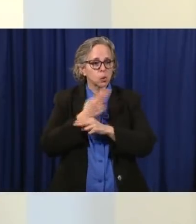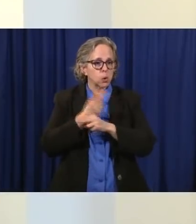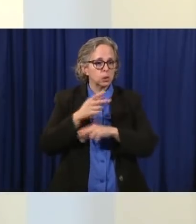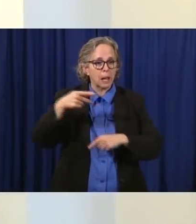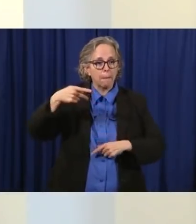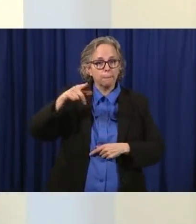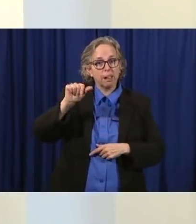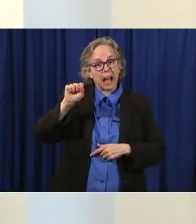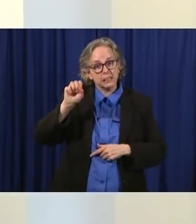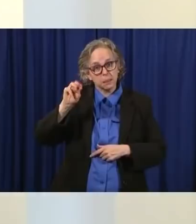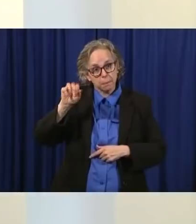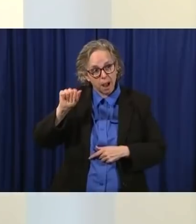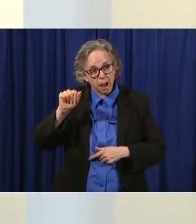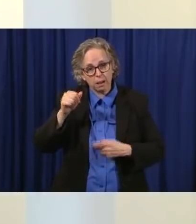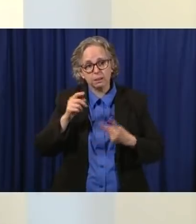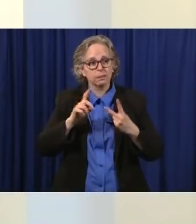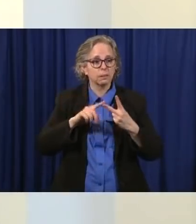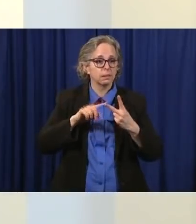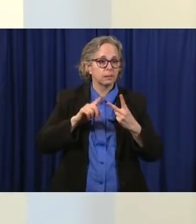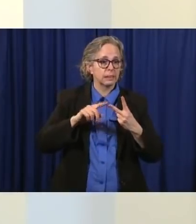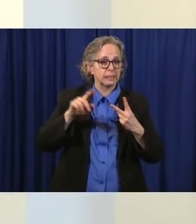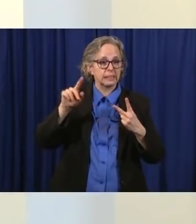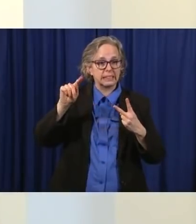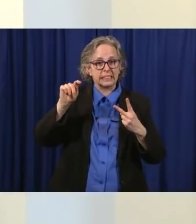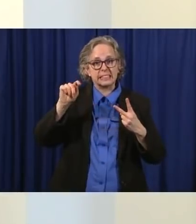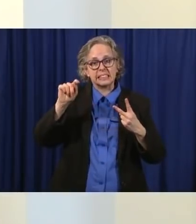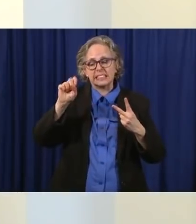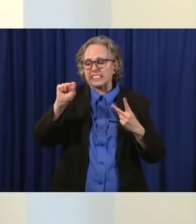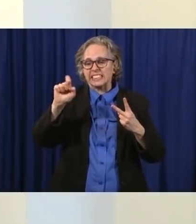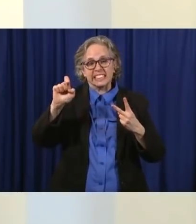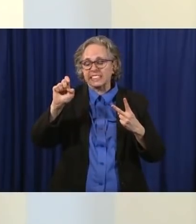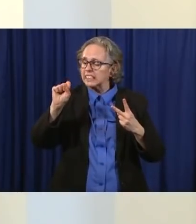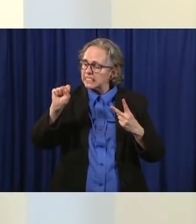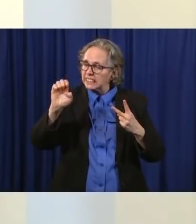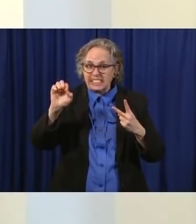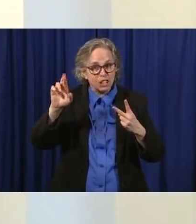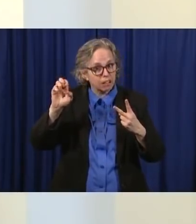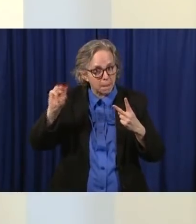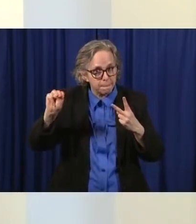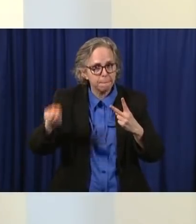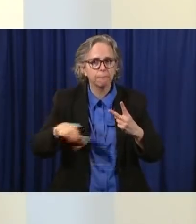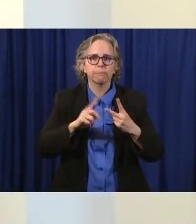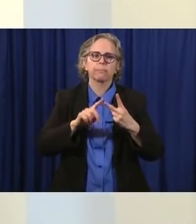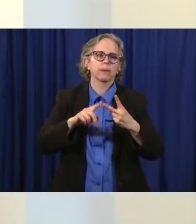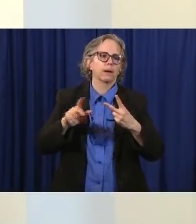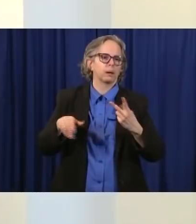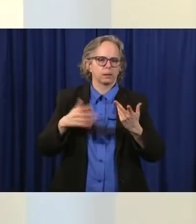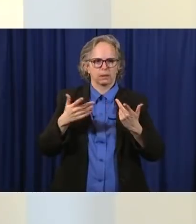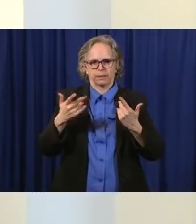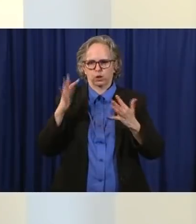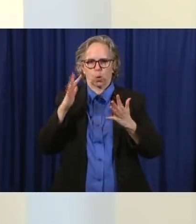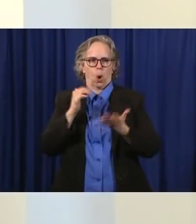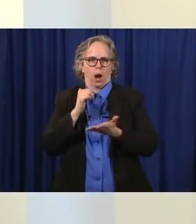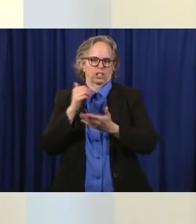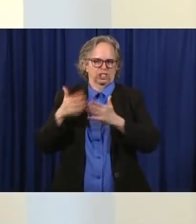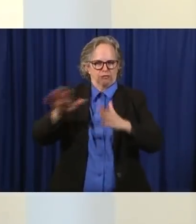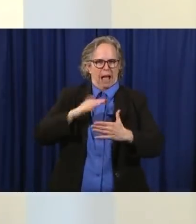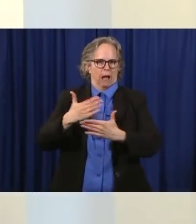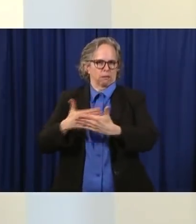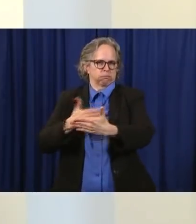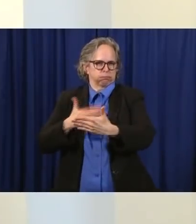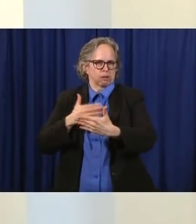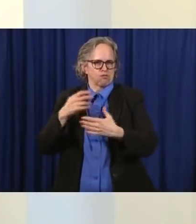say this to people who recovered. We do have information on our website people can actually donate